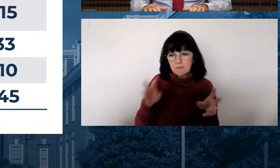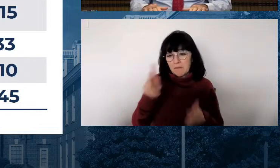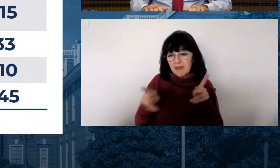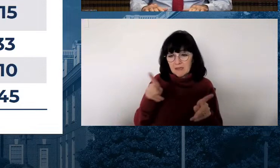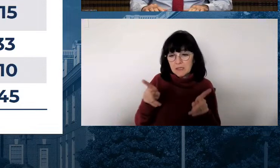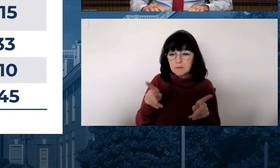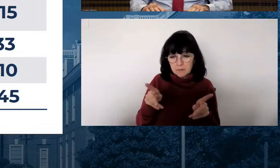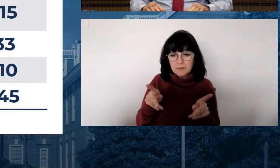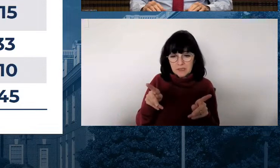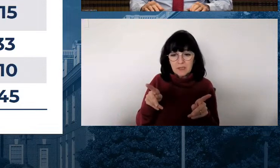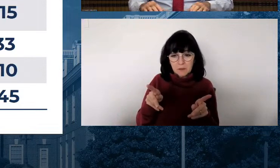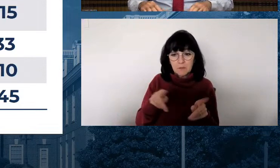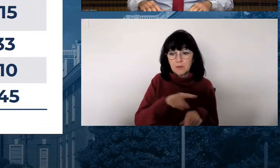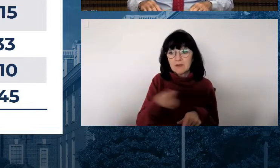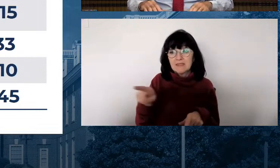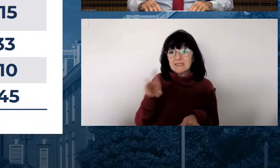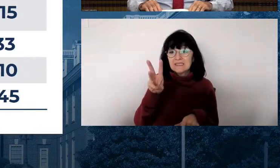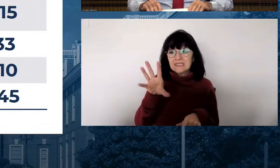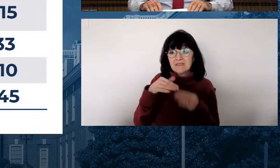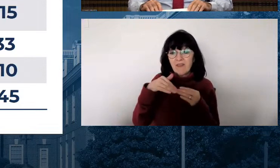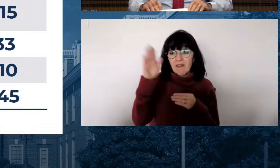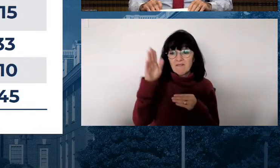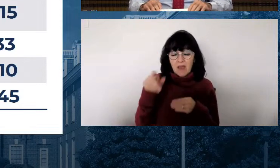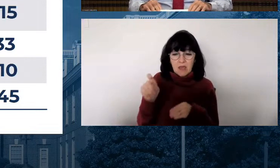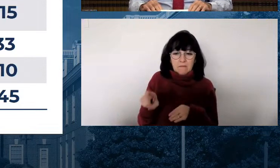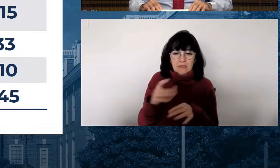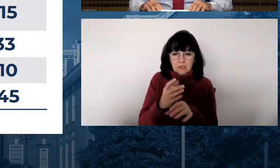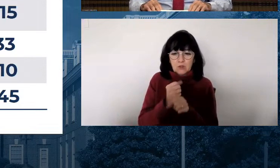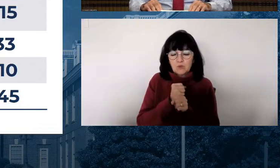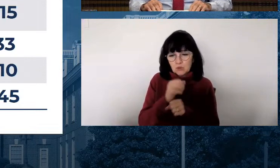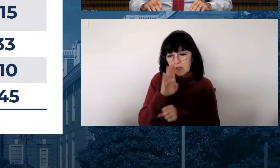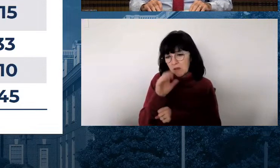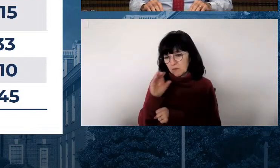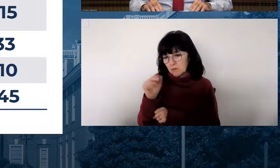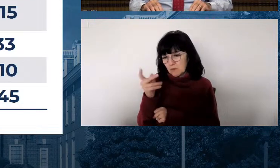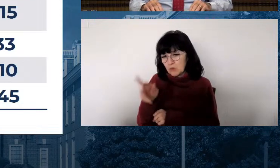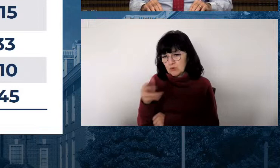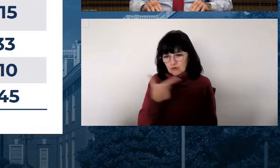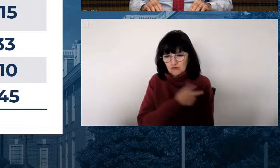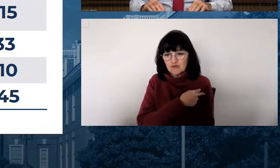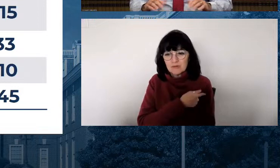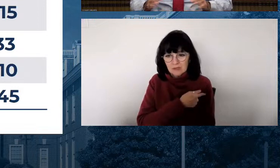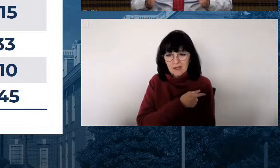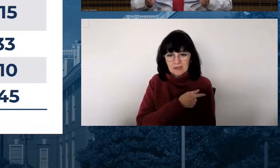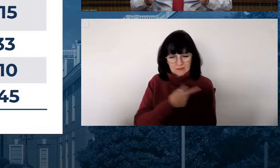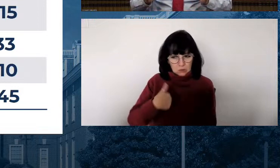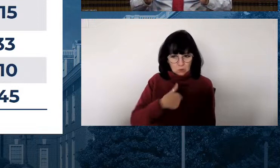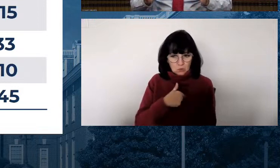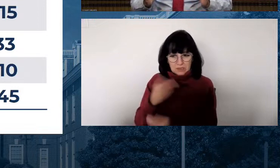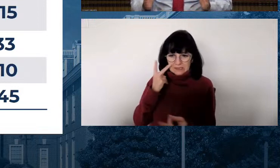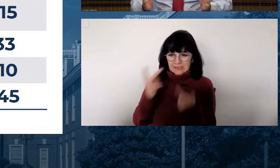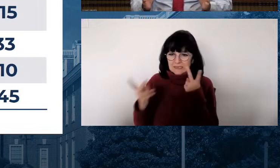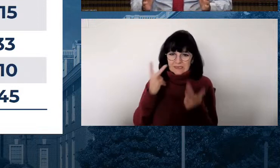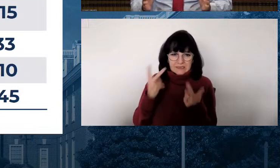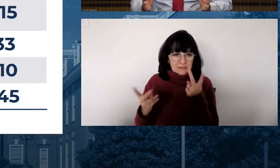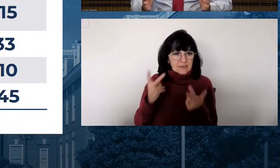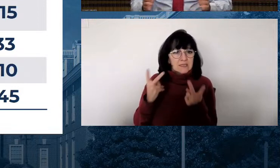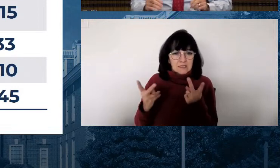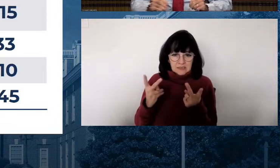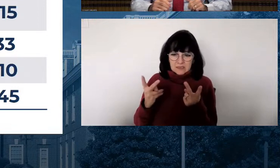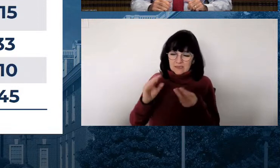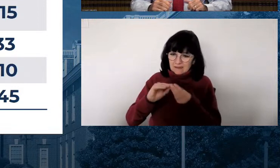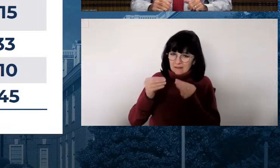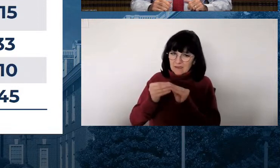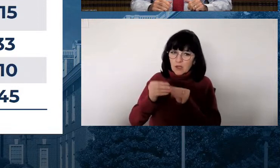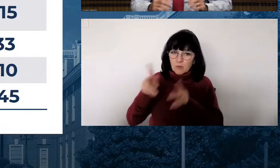that need to get their booster shot for greater protection, particularly when we're seeing this surge. You want to have the most protection